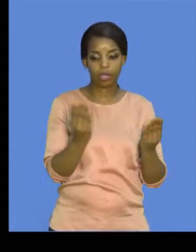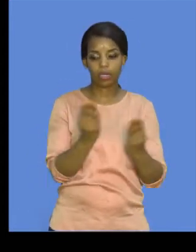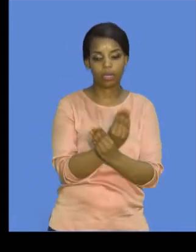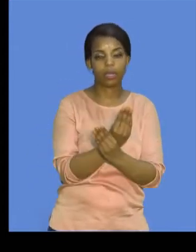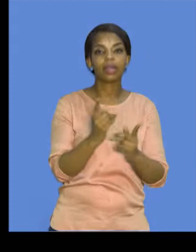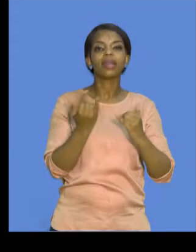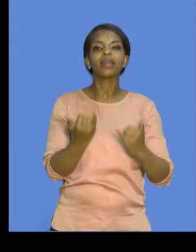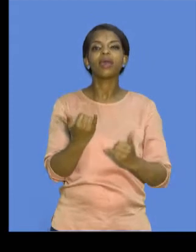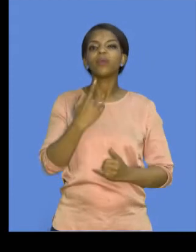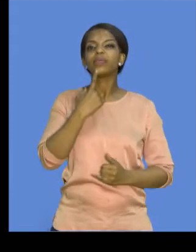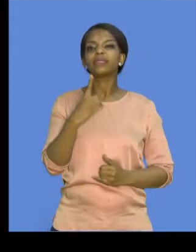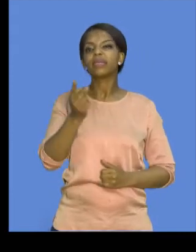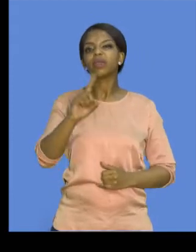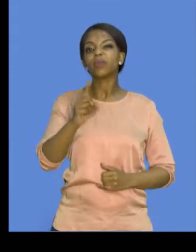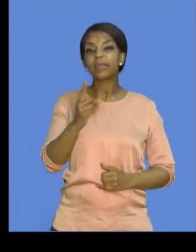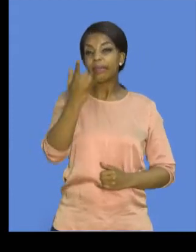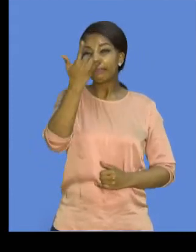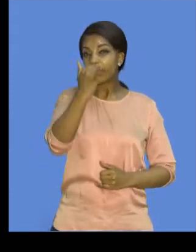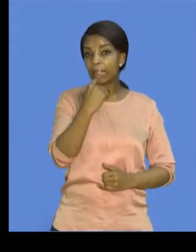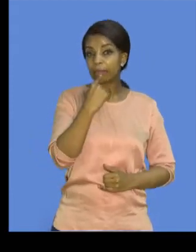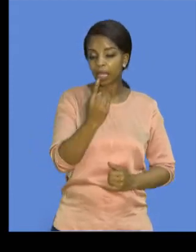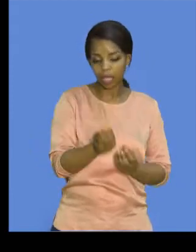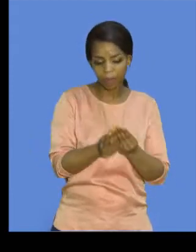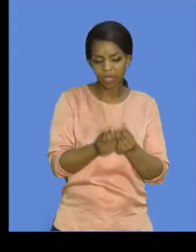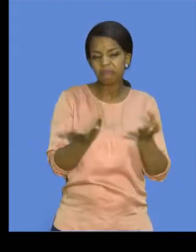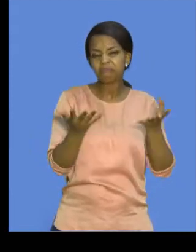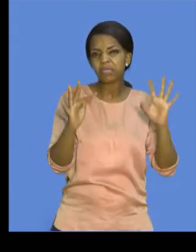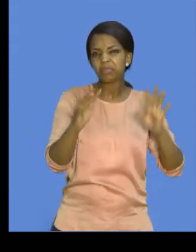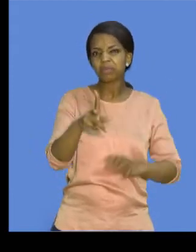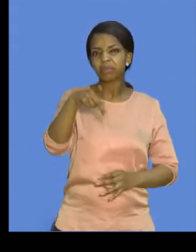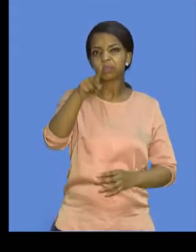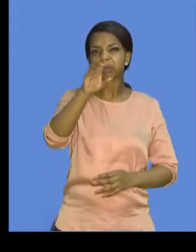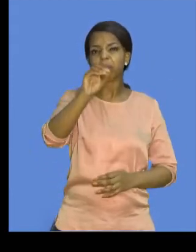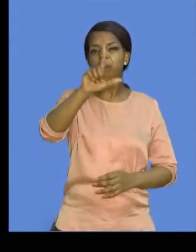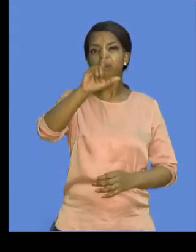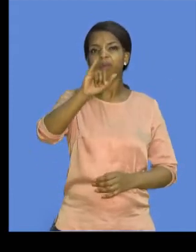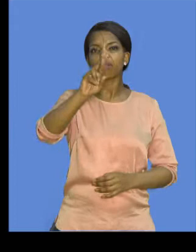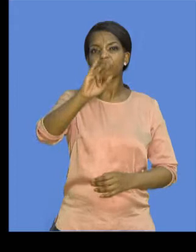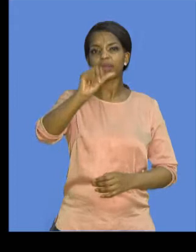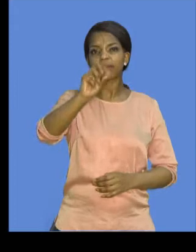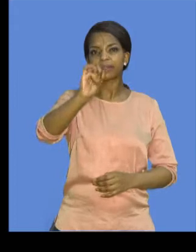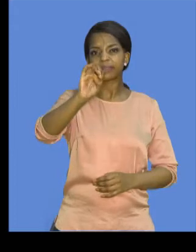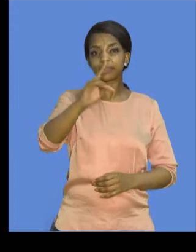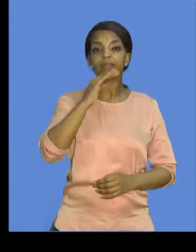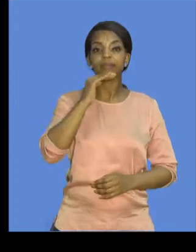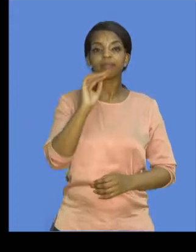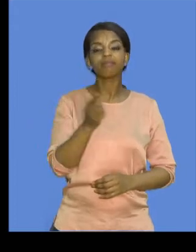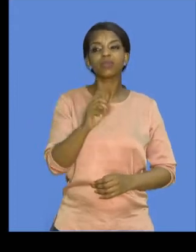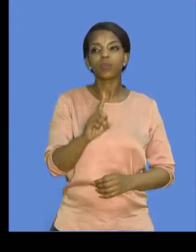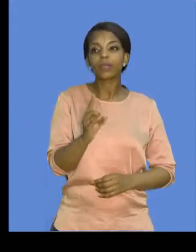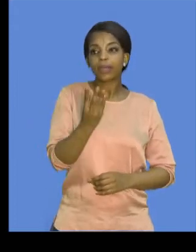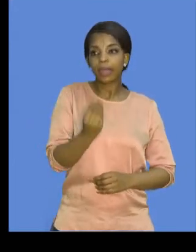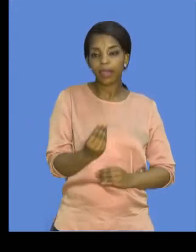is polarized, it means one end of that material becomes more positive, okay, while the opposite end becomes